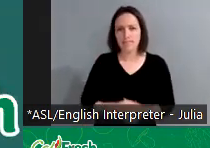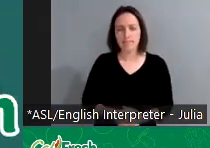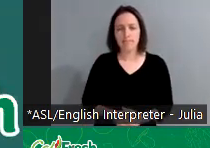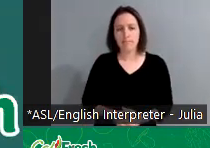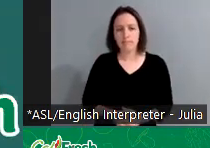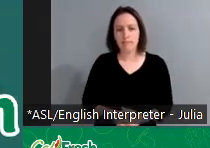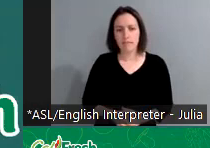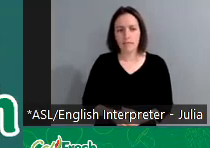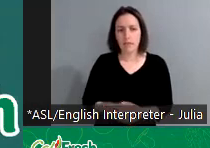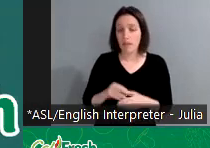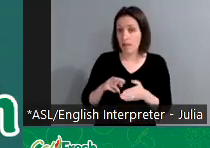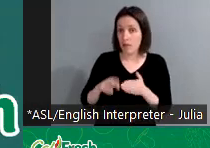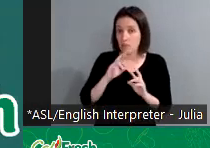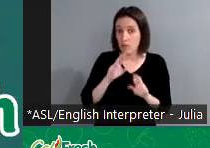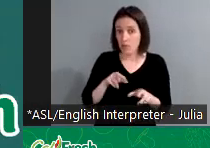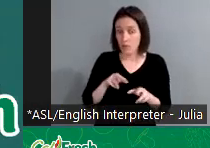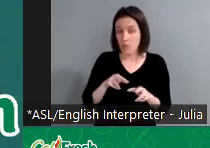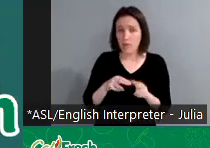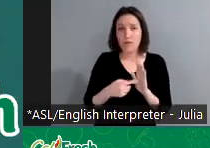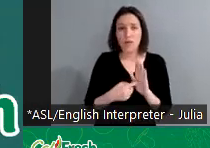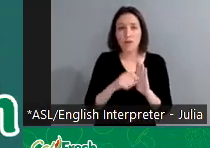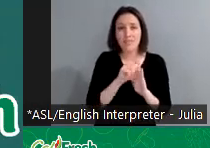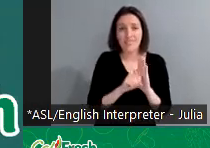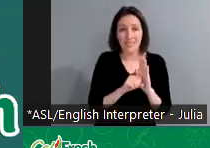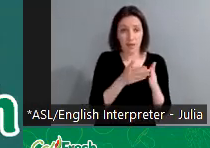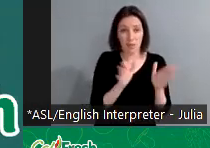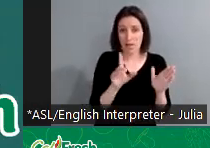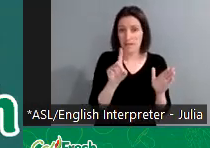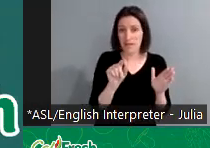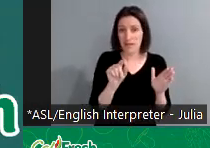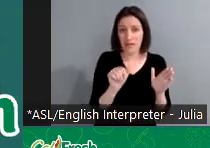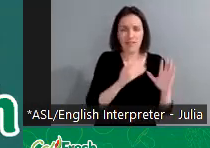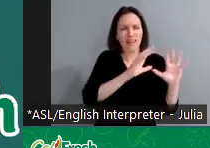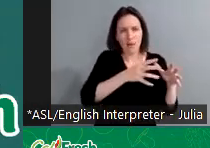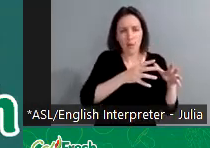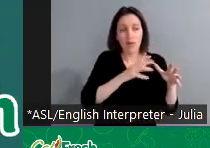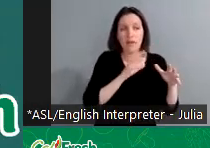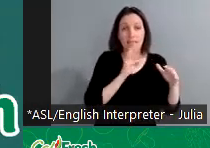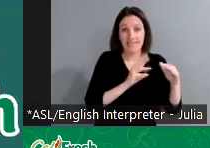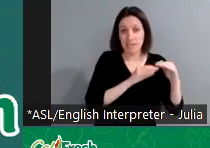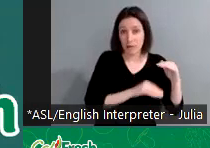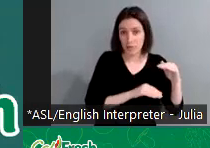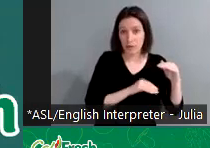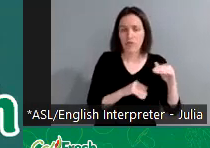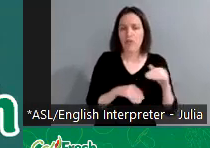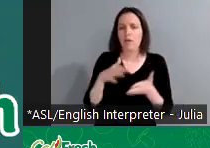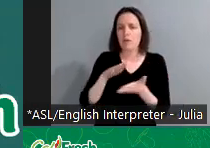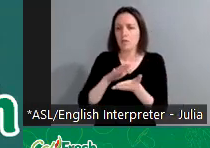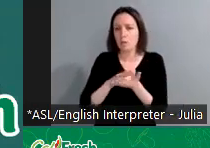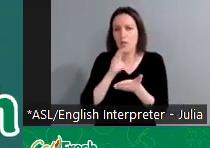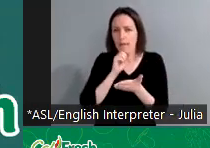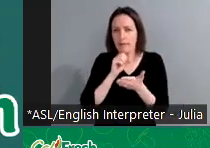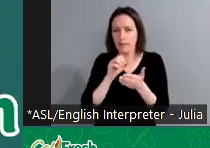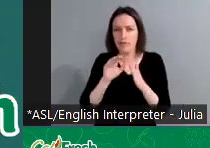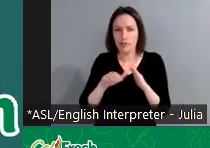report shows statewide data broken down by age category, children under age 6, and school-age children. The reports will